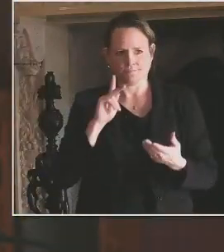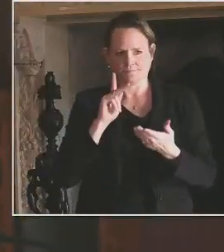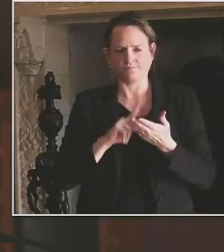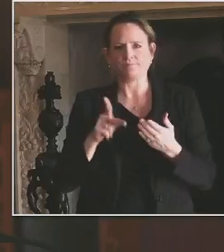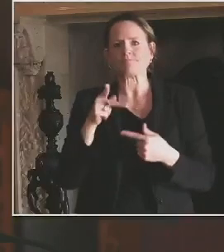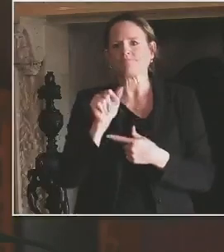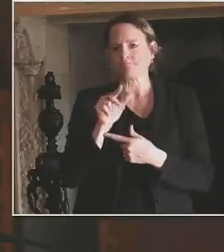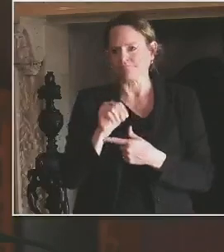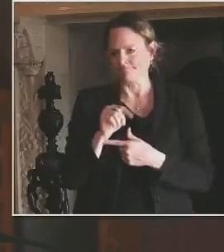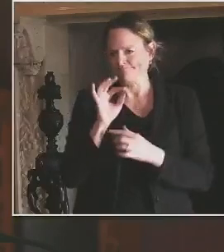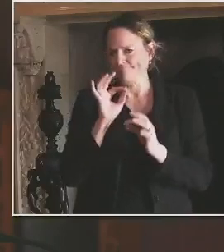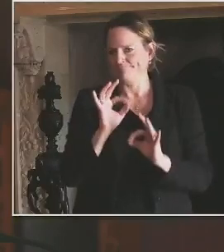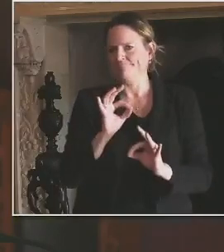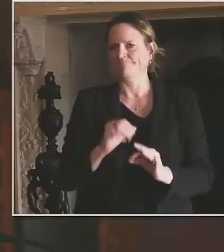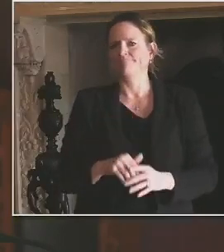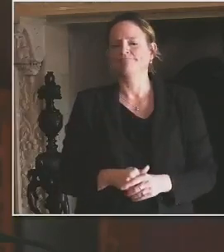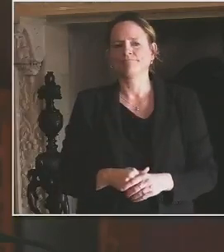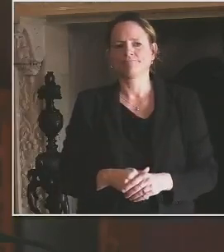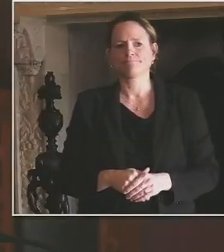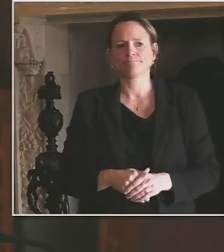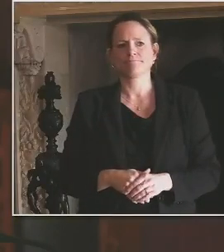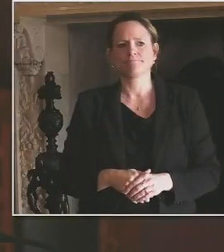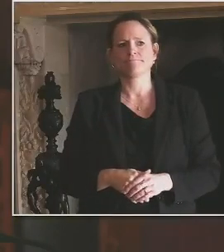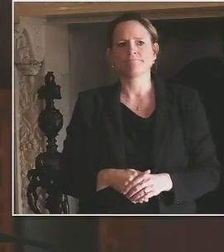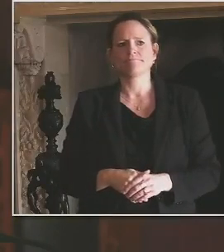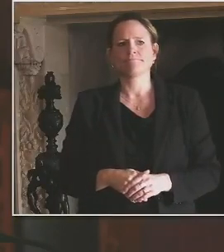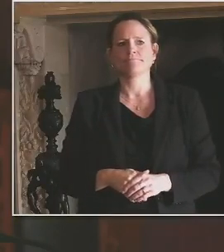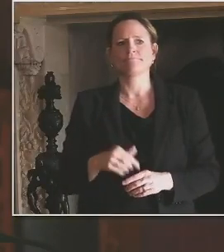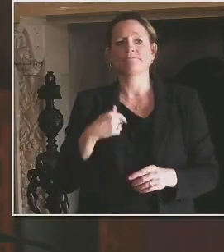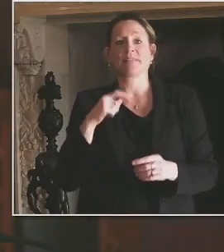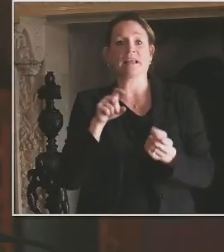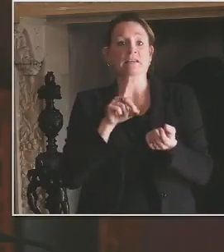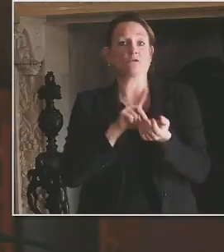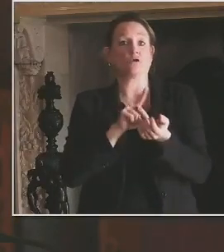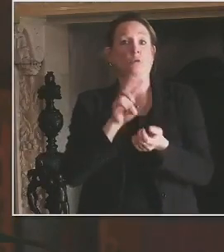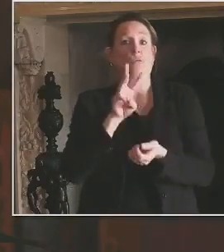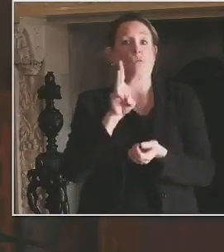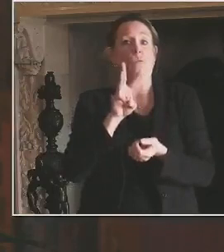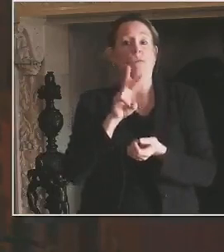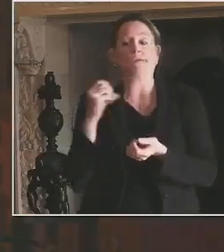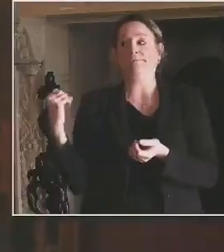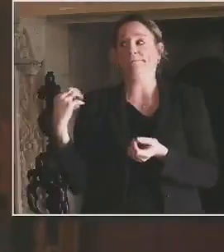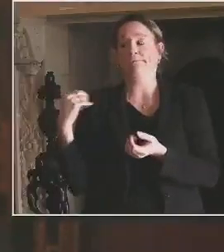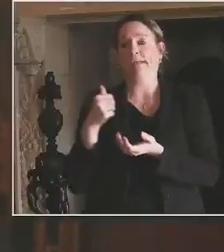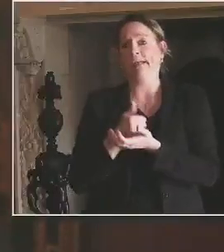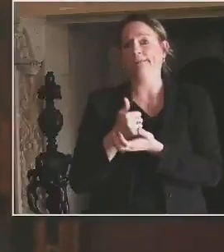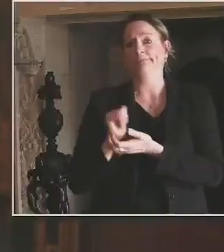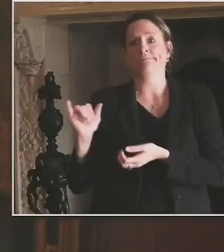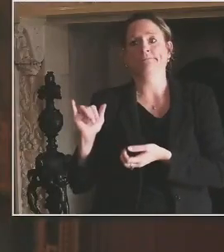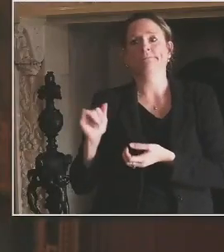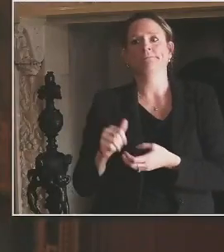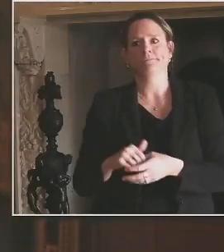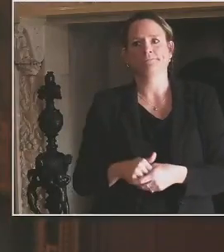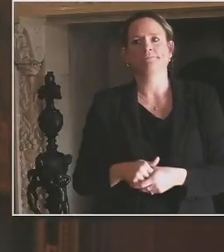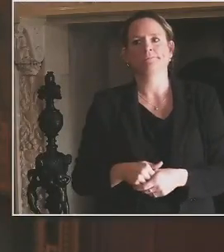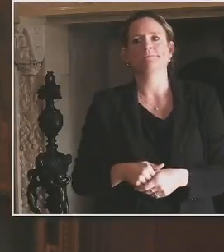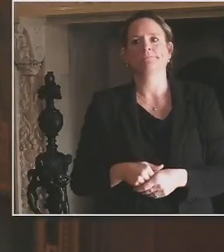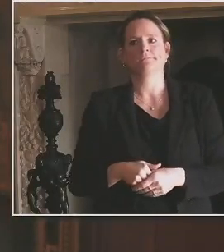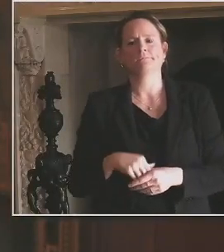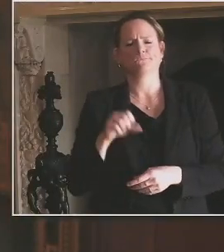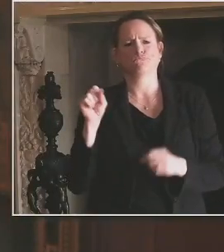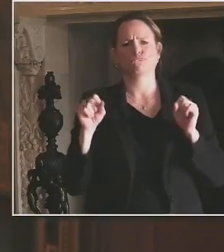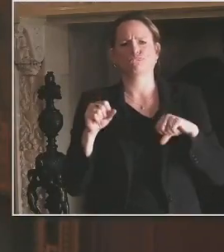I would need a little help from Dr. Westergaard if he's prepared. Sure. Well, I'd say a big category still at the